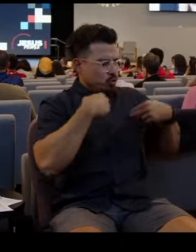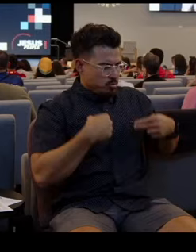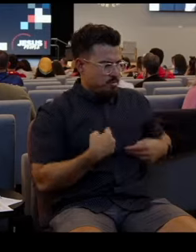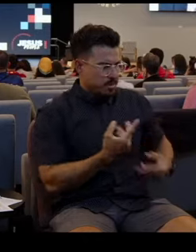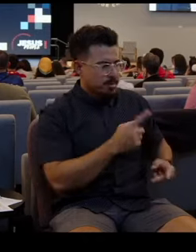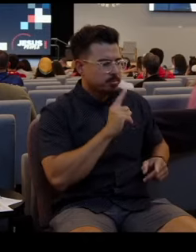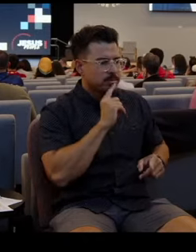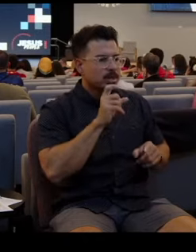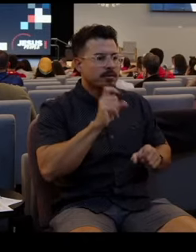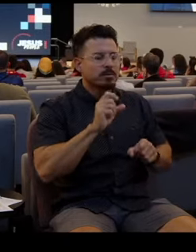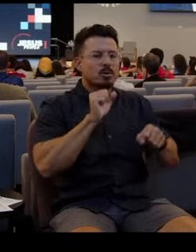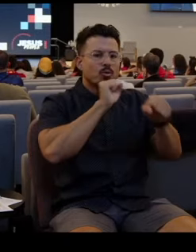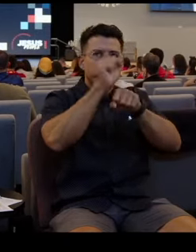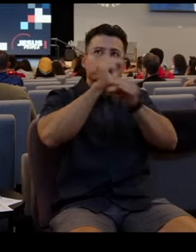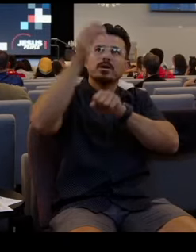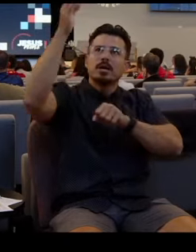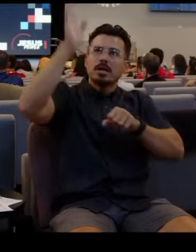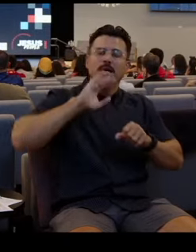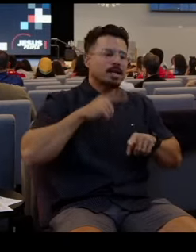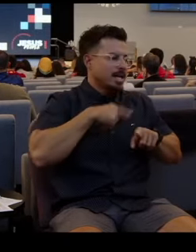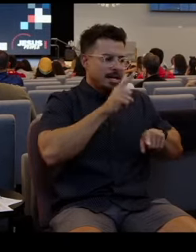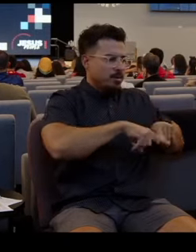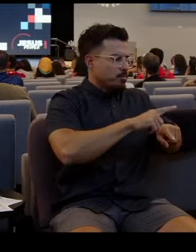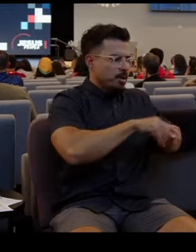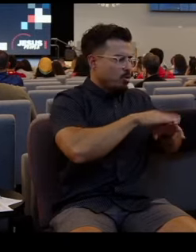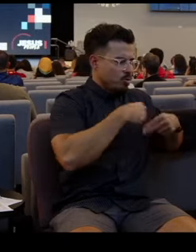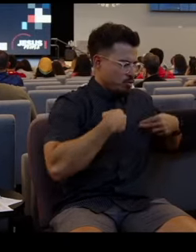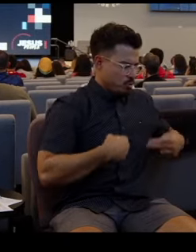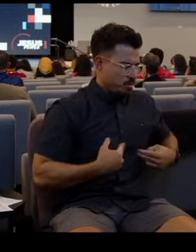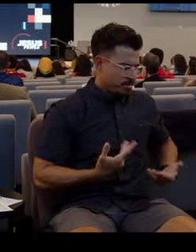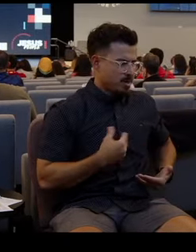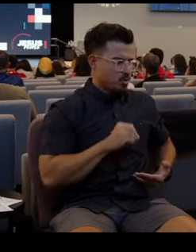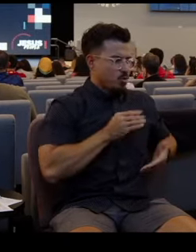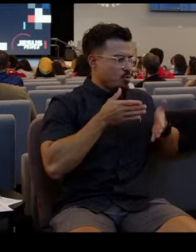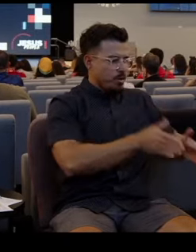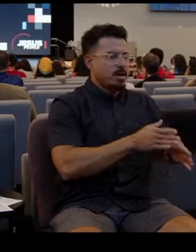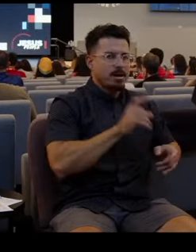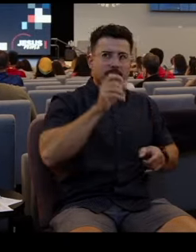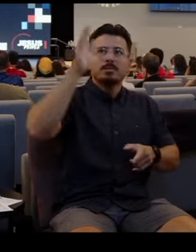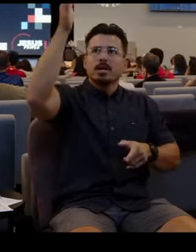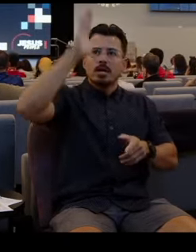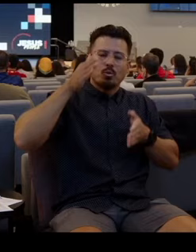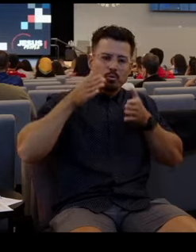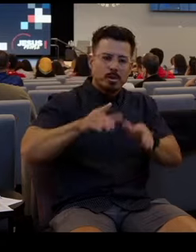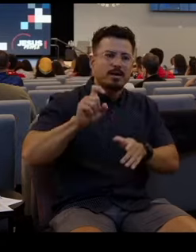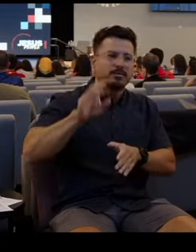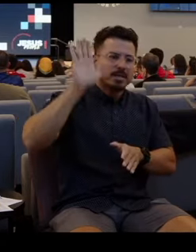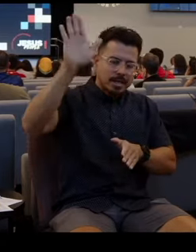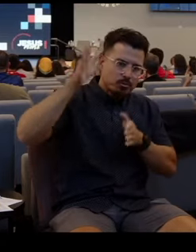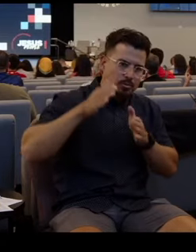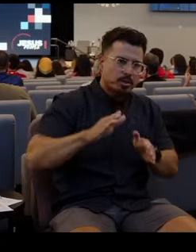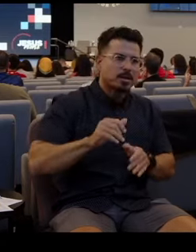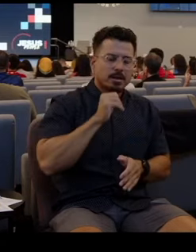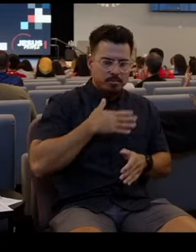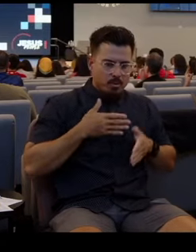There's got to be a work of God and an acknowledgement of God's special touch